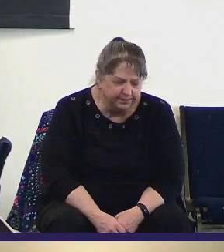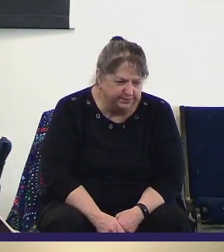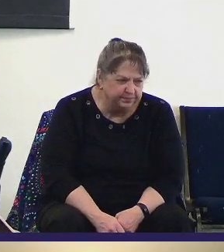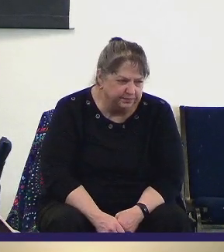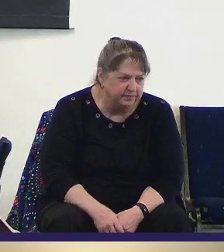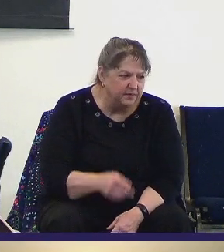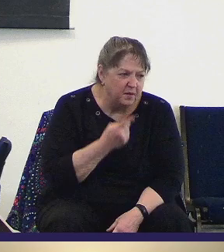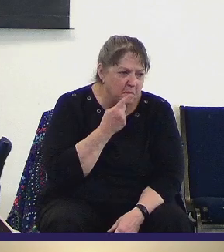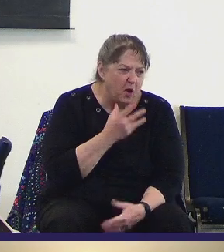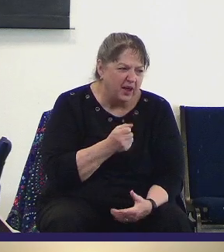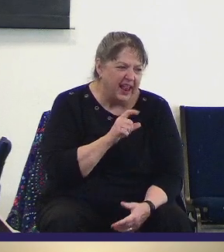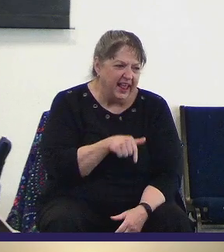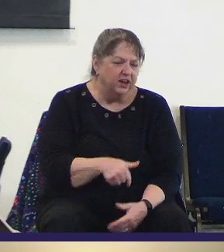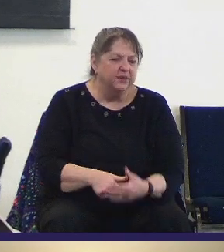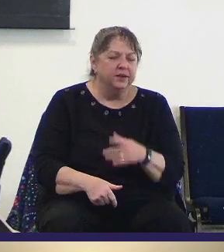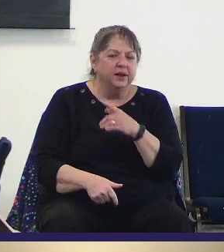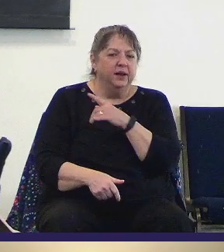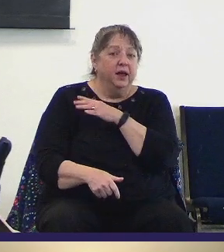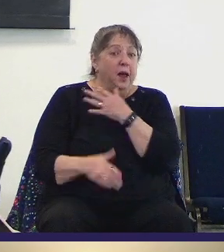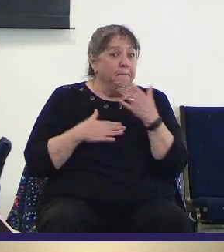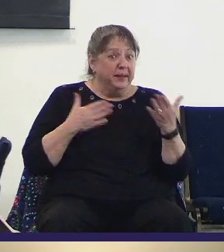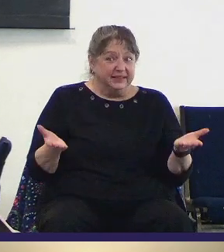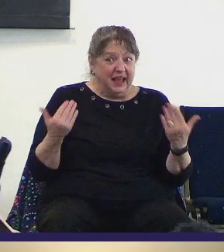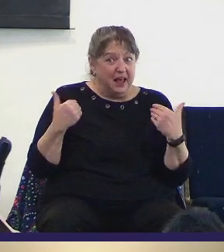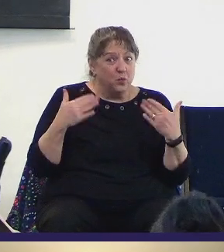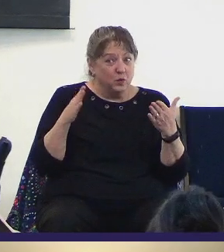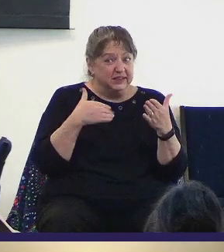Would you all please stand as we sing our closing song?